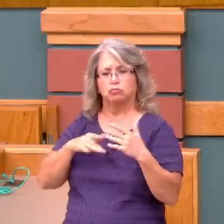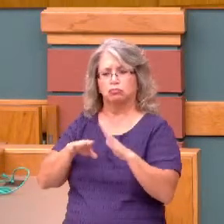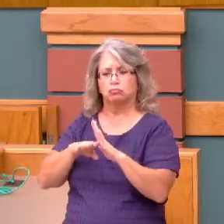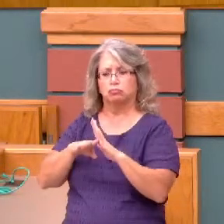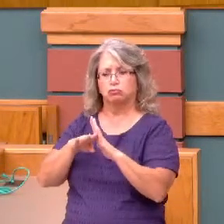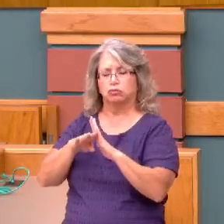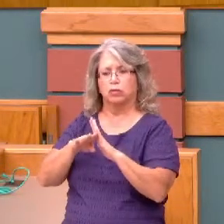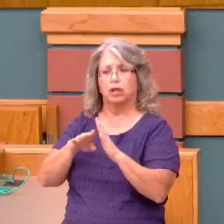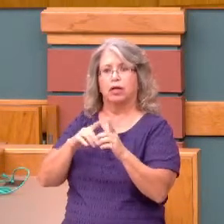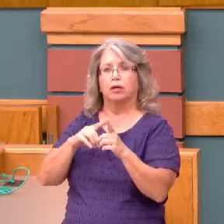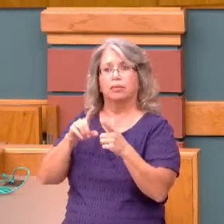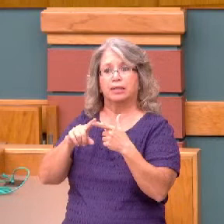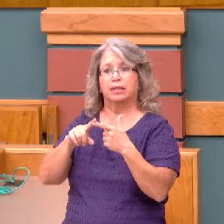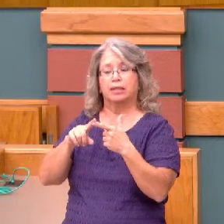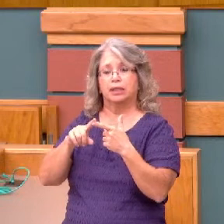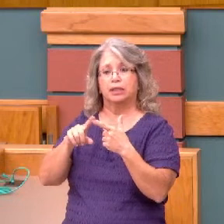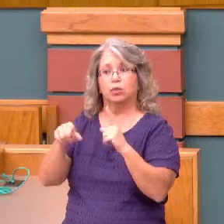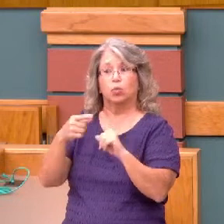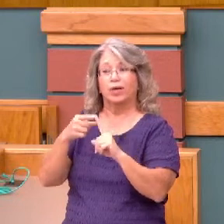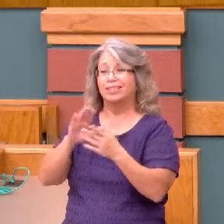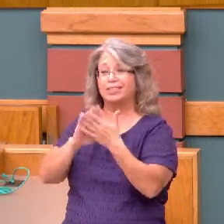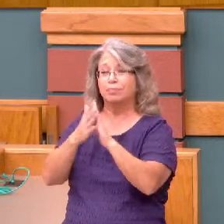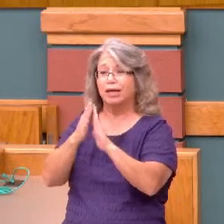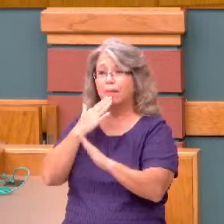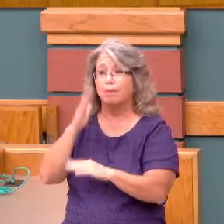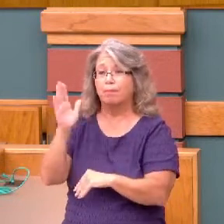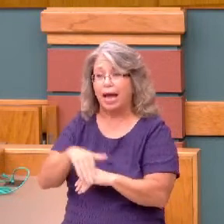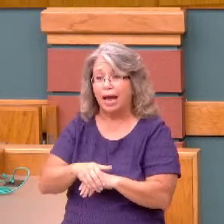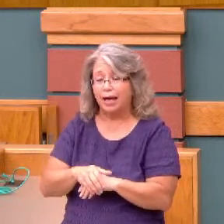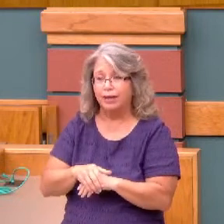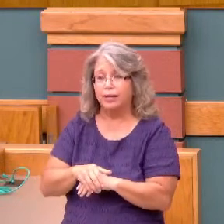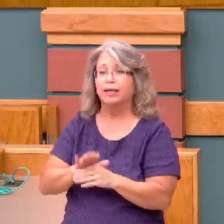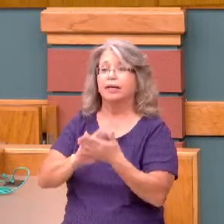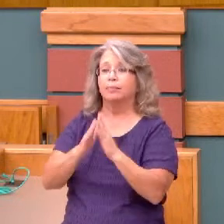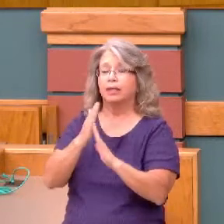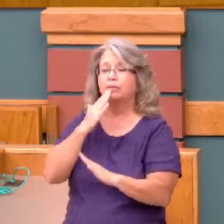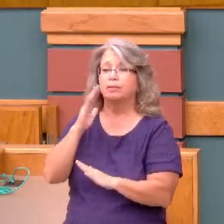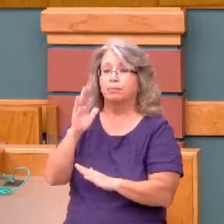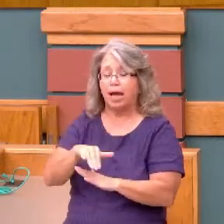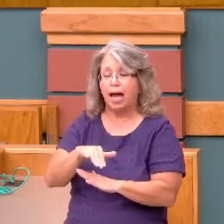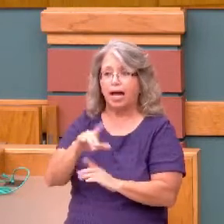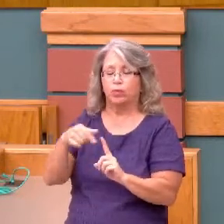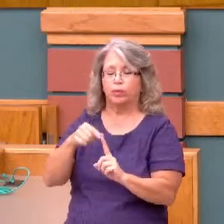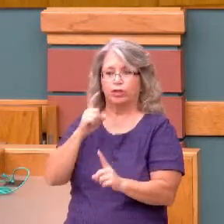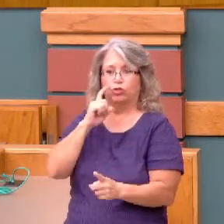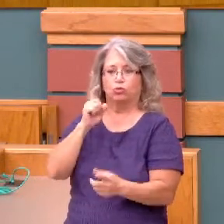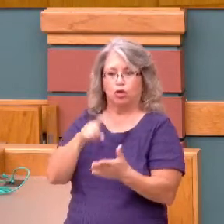bad? You know, as you know, it gets bad when you can see a true trend.